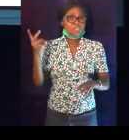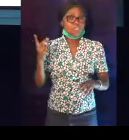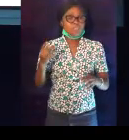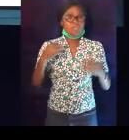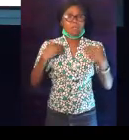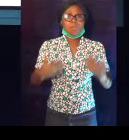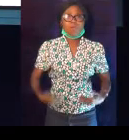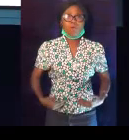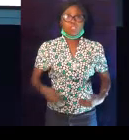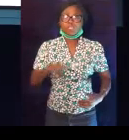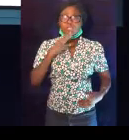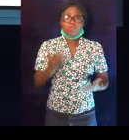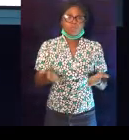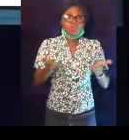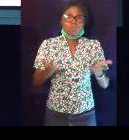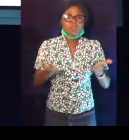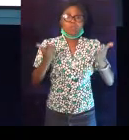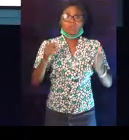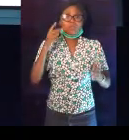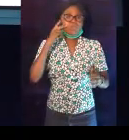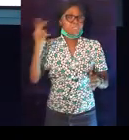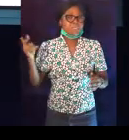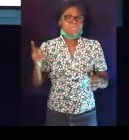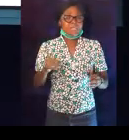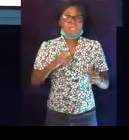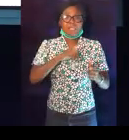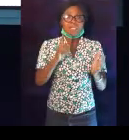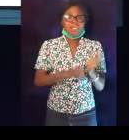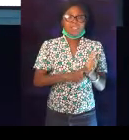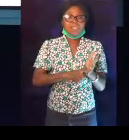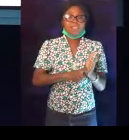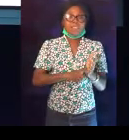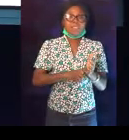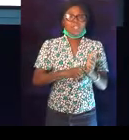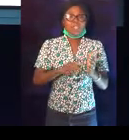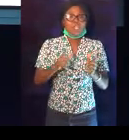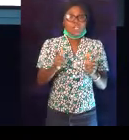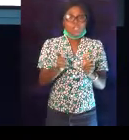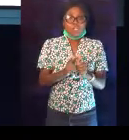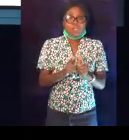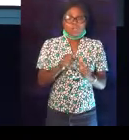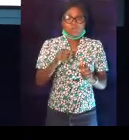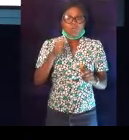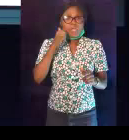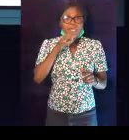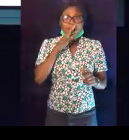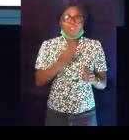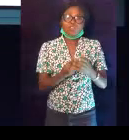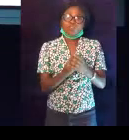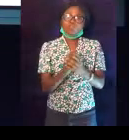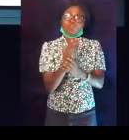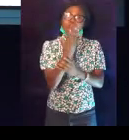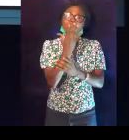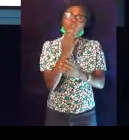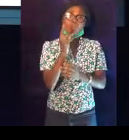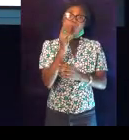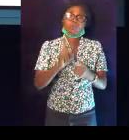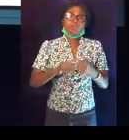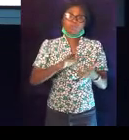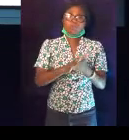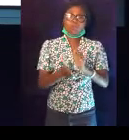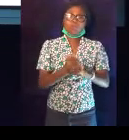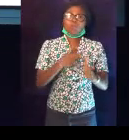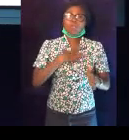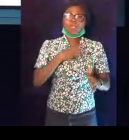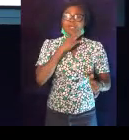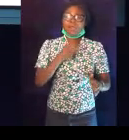if you see their body weight, you see that this little girl is growing up to become like a